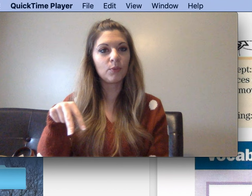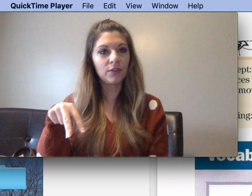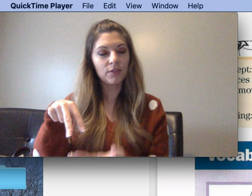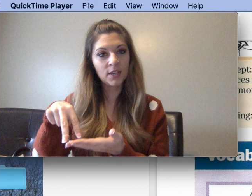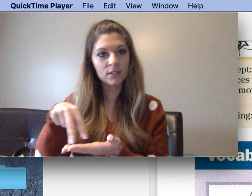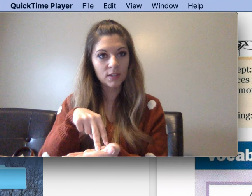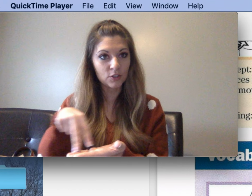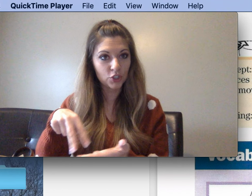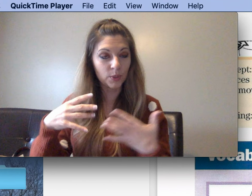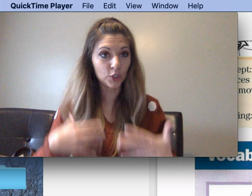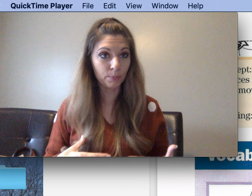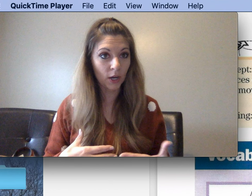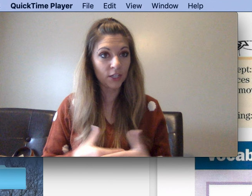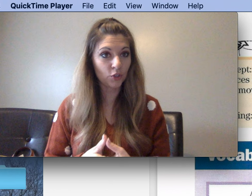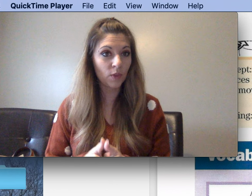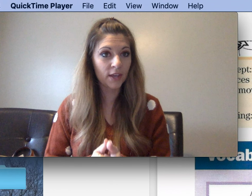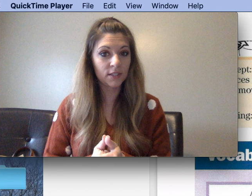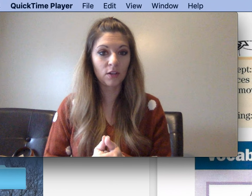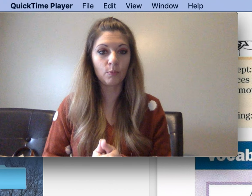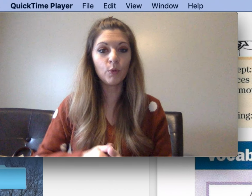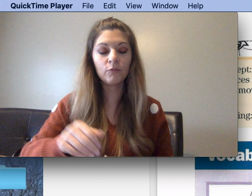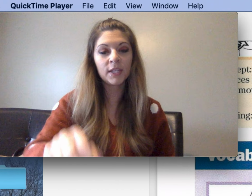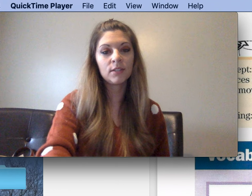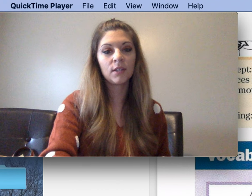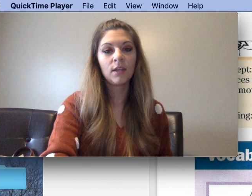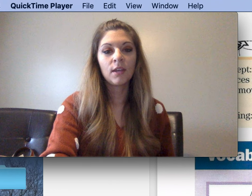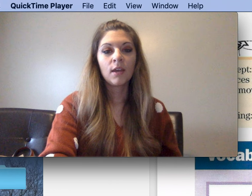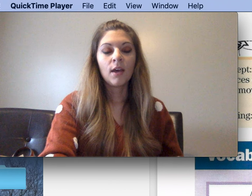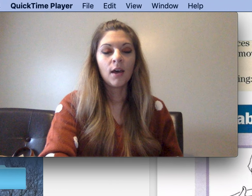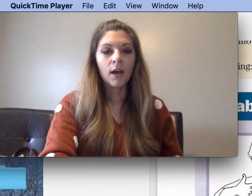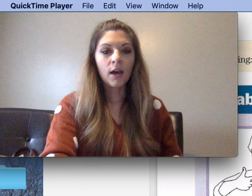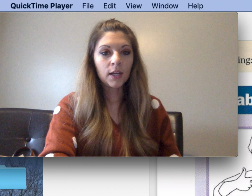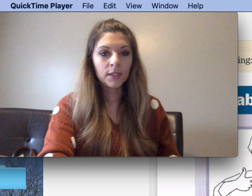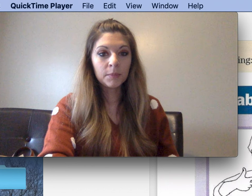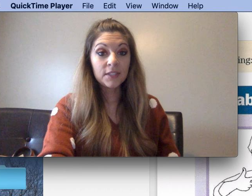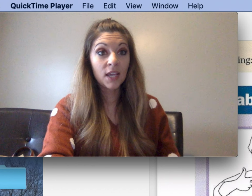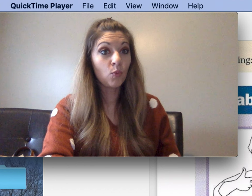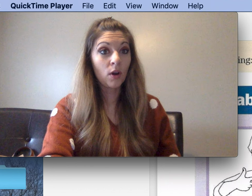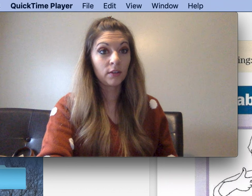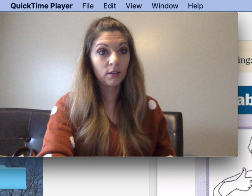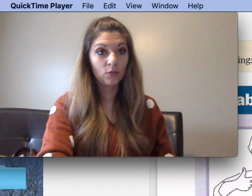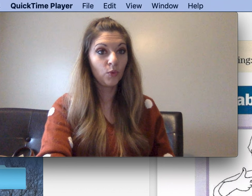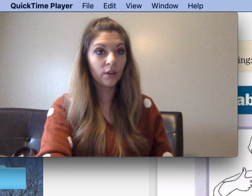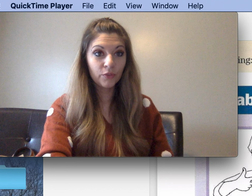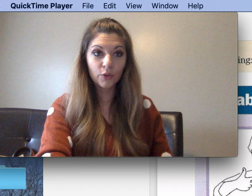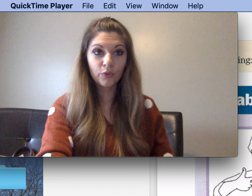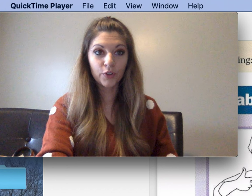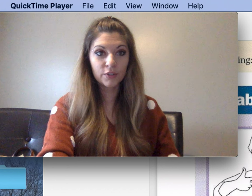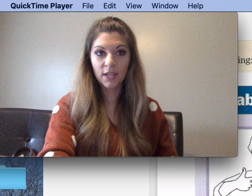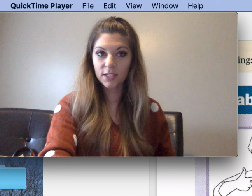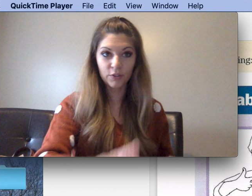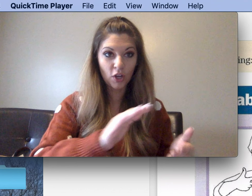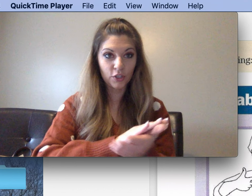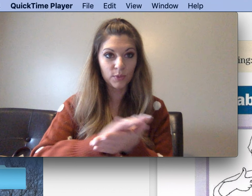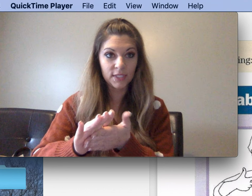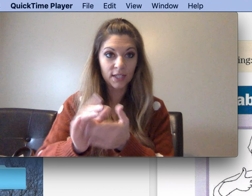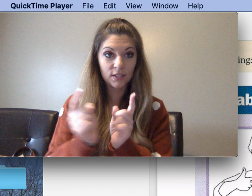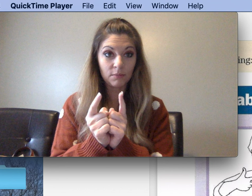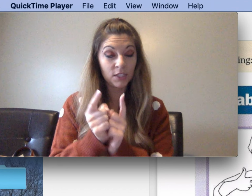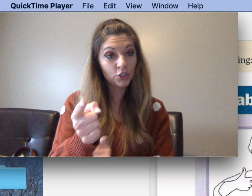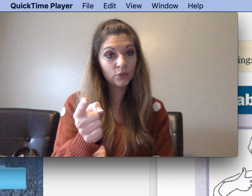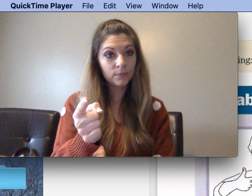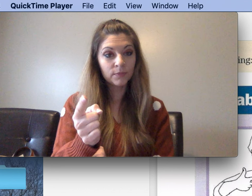representing with this is showing your body and your legs and their movement. Day one of the first signs I ever taught you